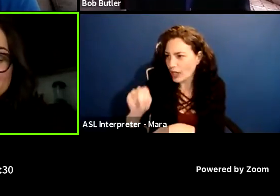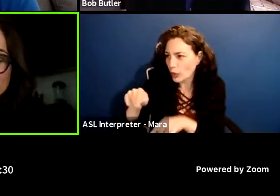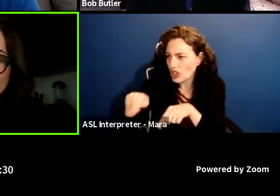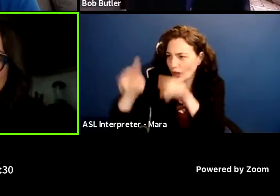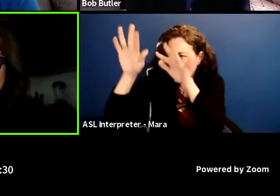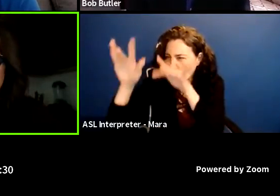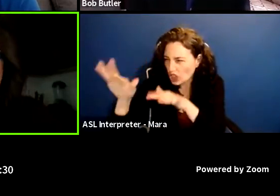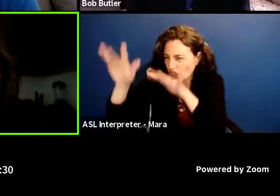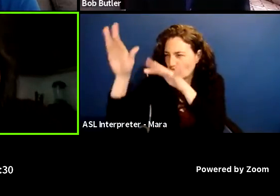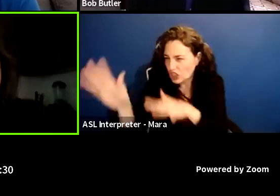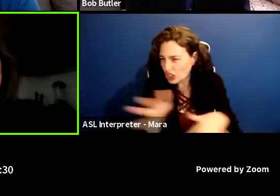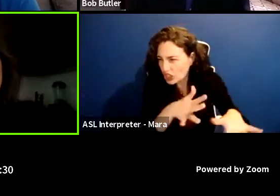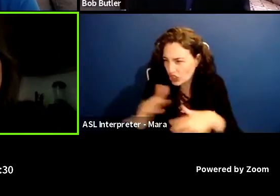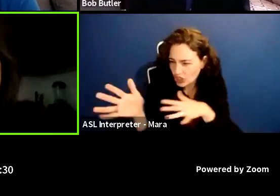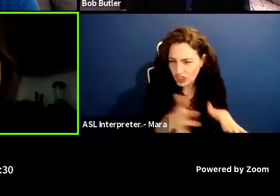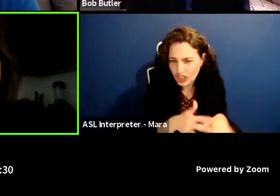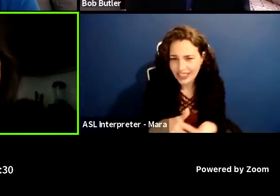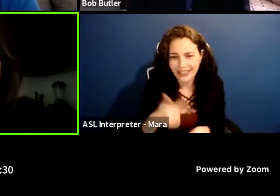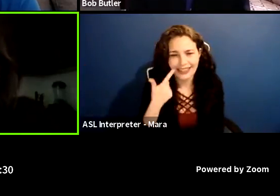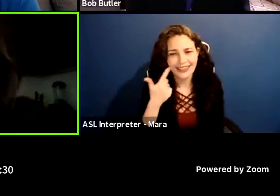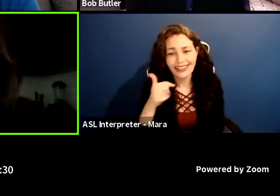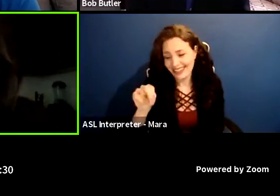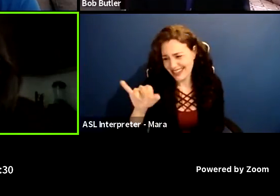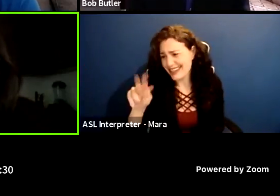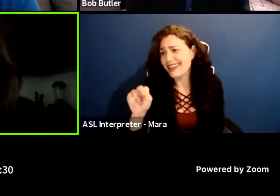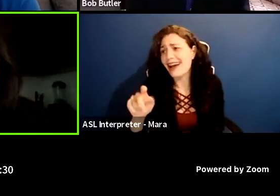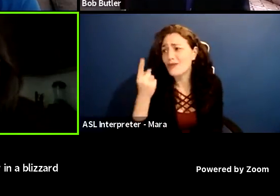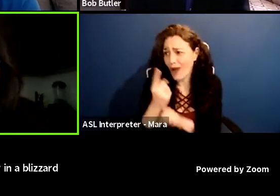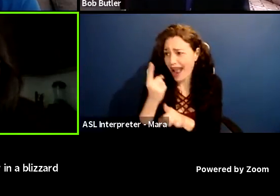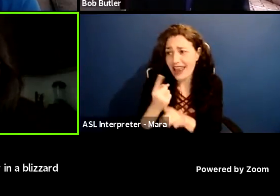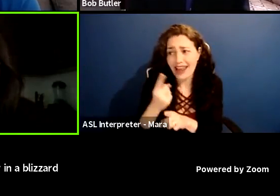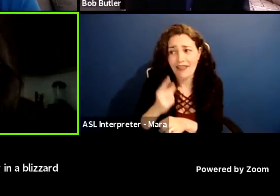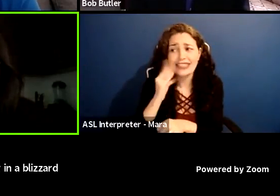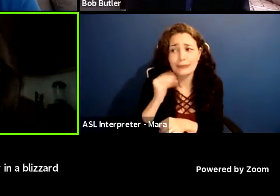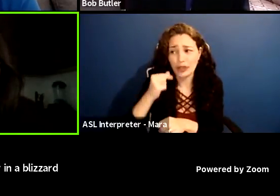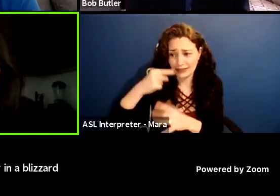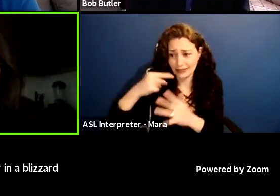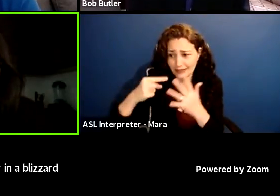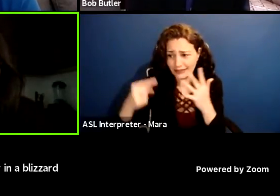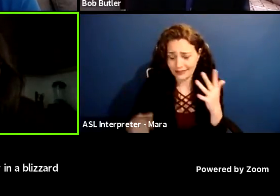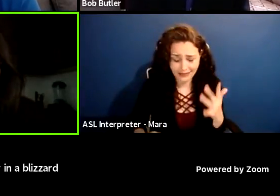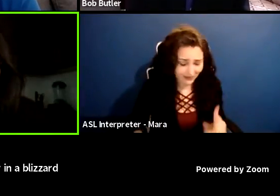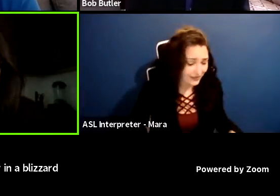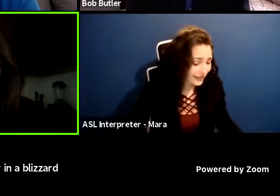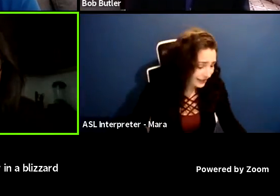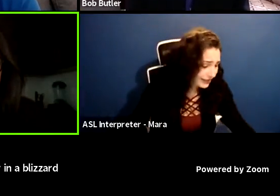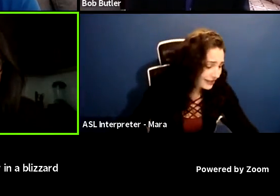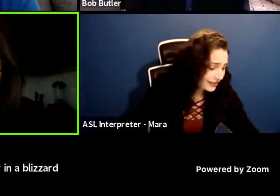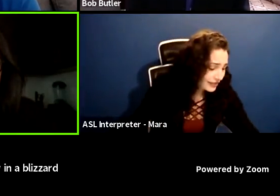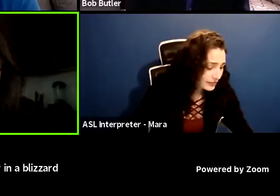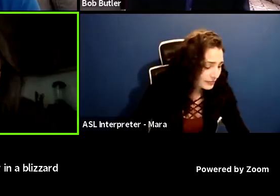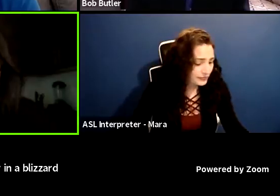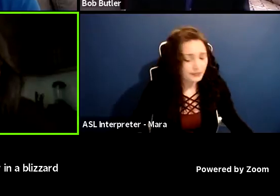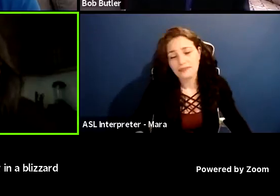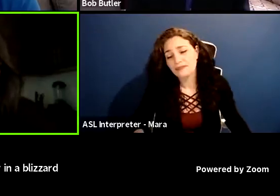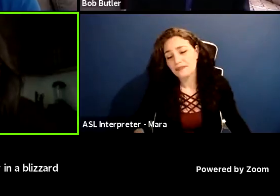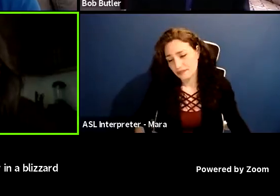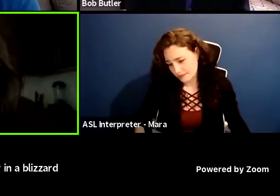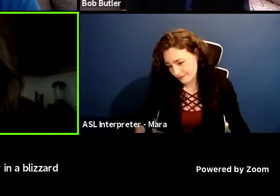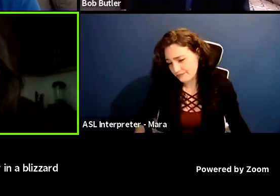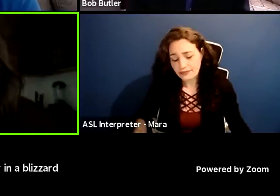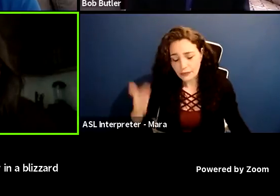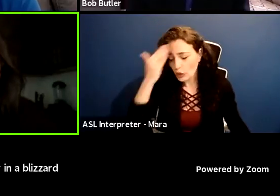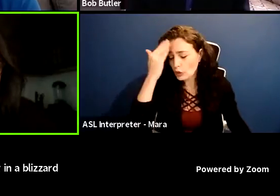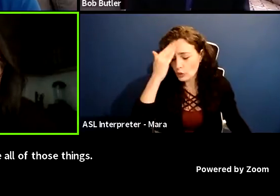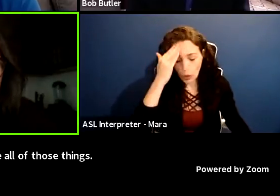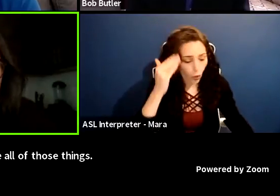those things. There's not. And I think that, it's for every person to